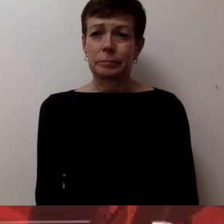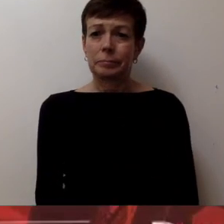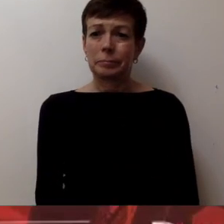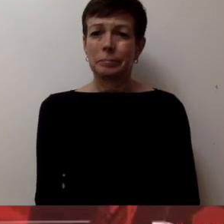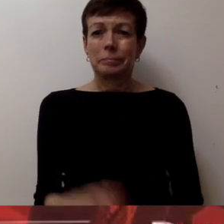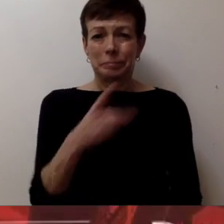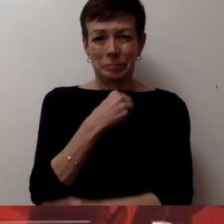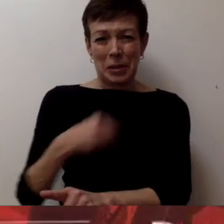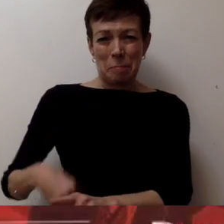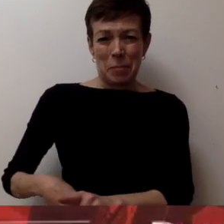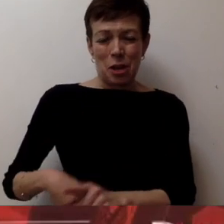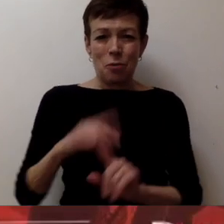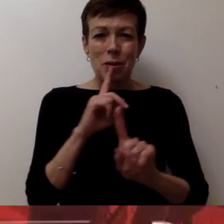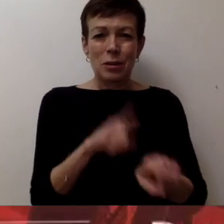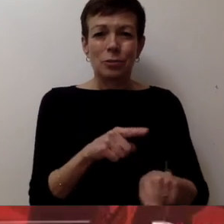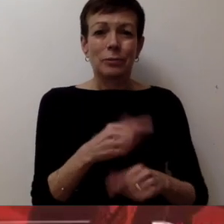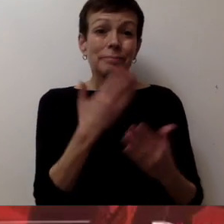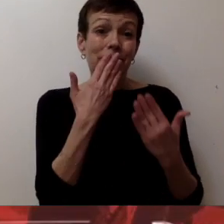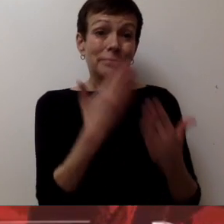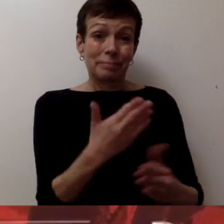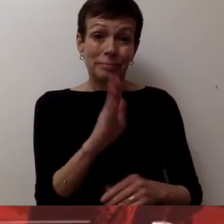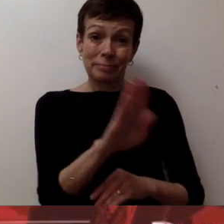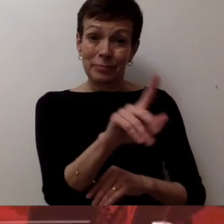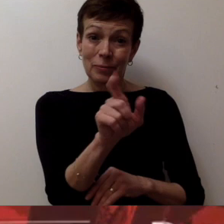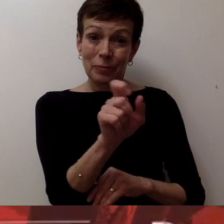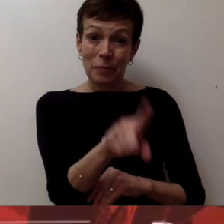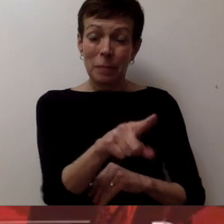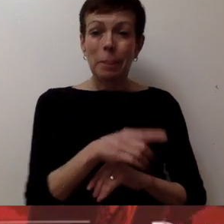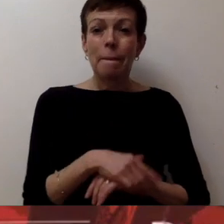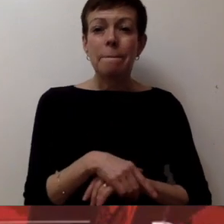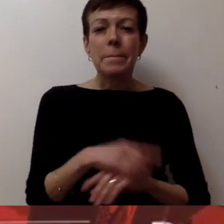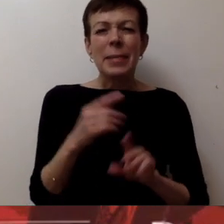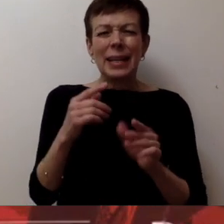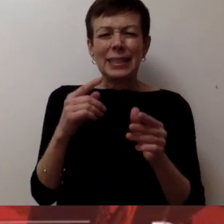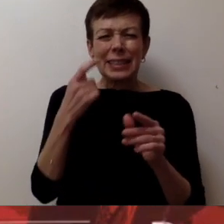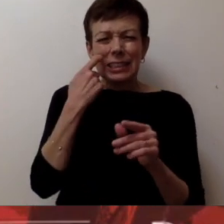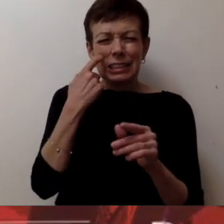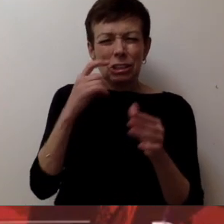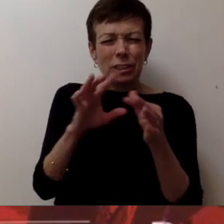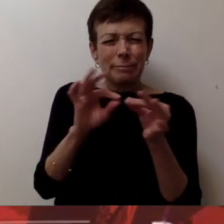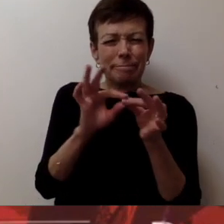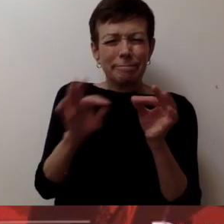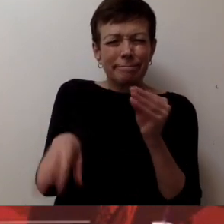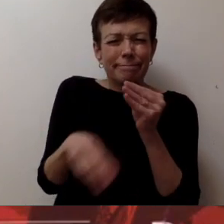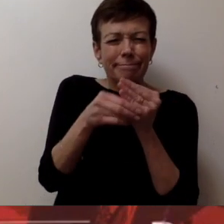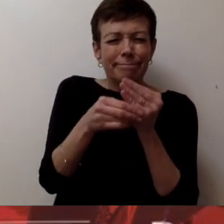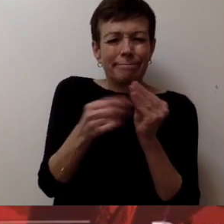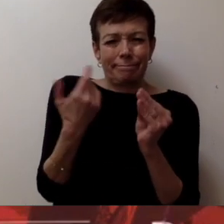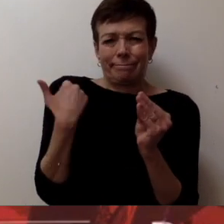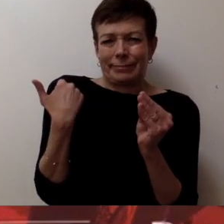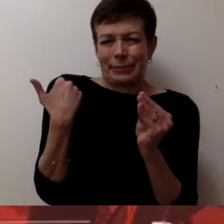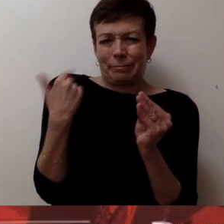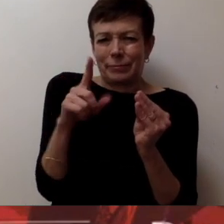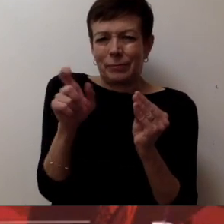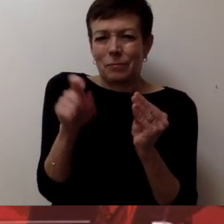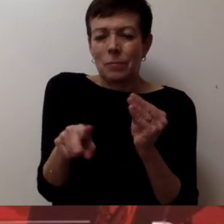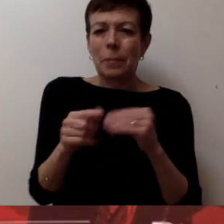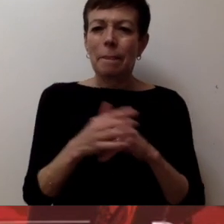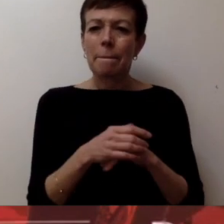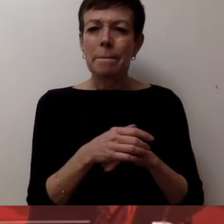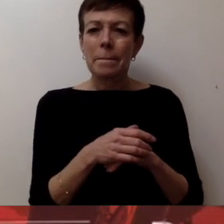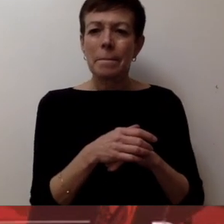Thank you for the question. So I'm just going to come back to the previous question that Director Mann had answered. So again, if there